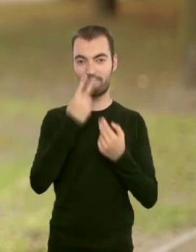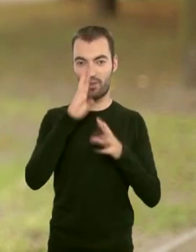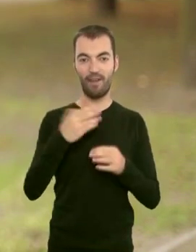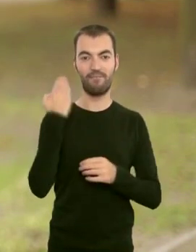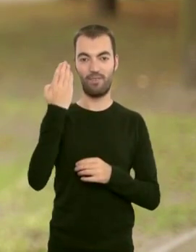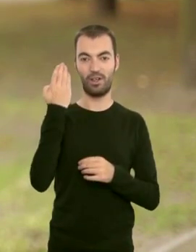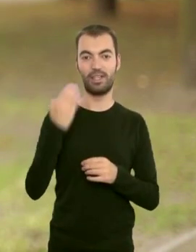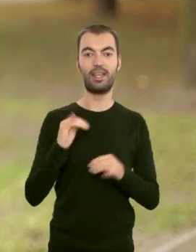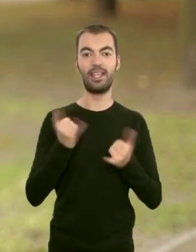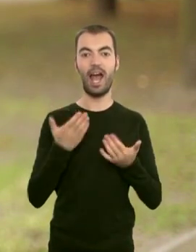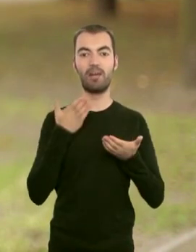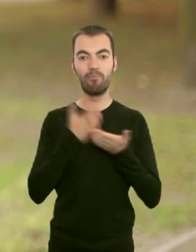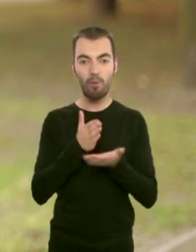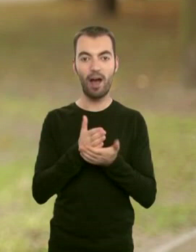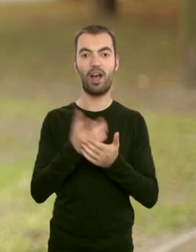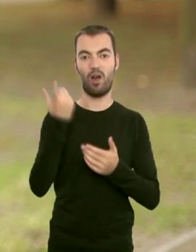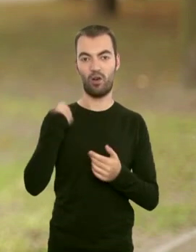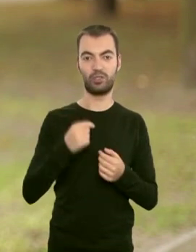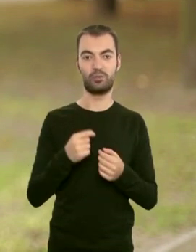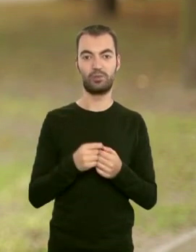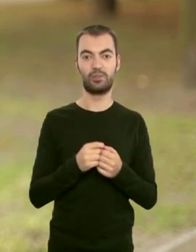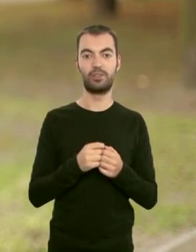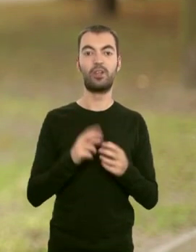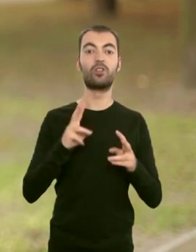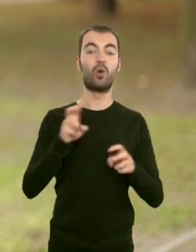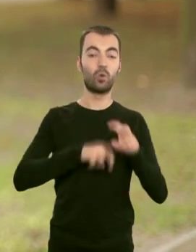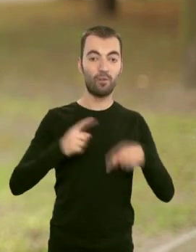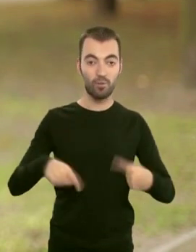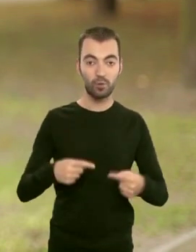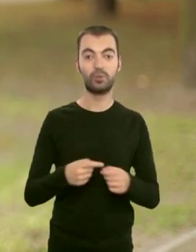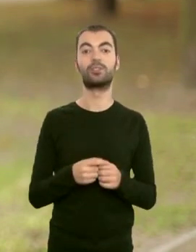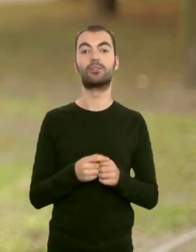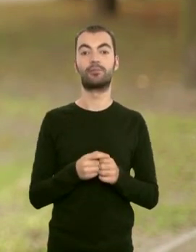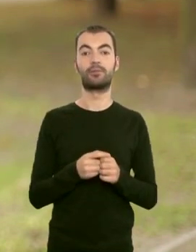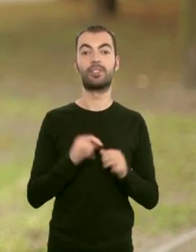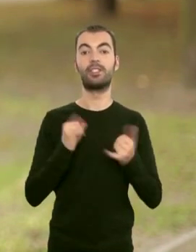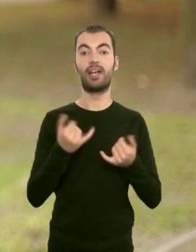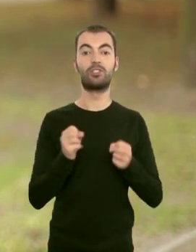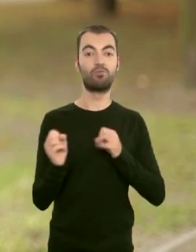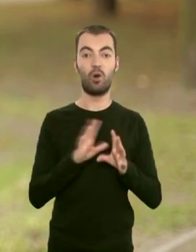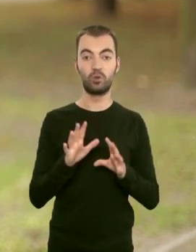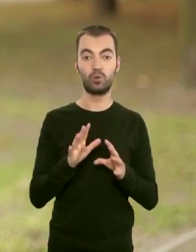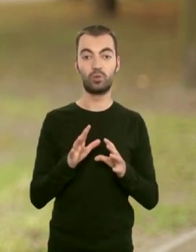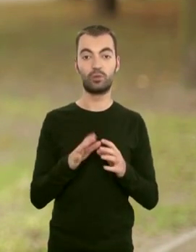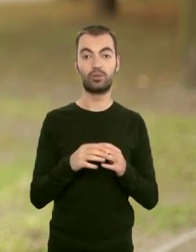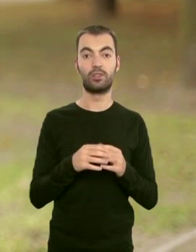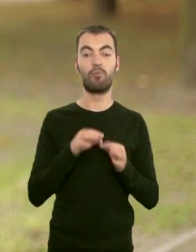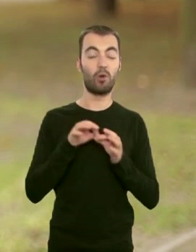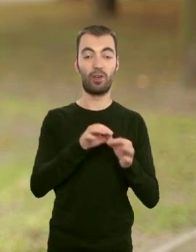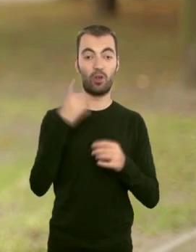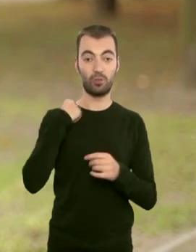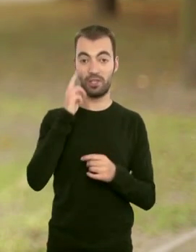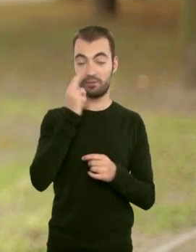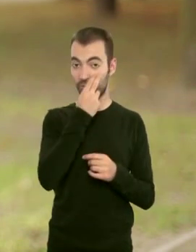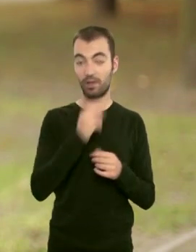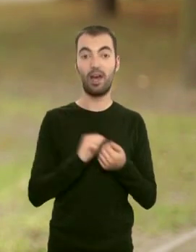how to help people who in a wheelchair to overcome harm. How to help people